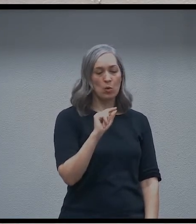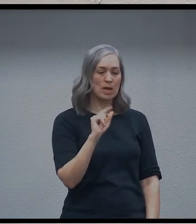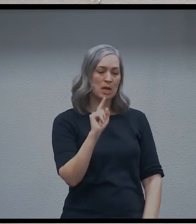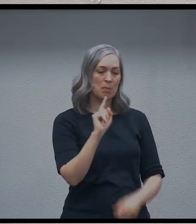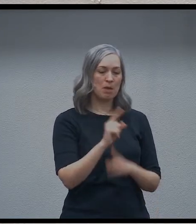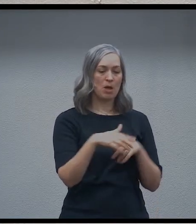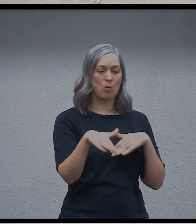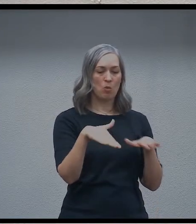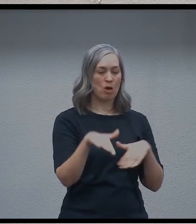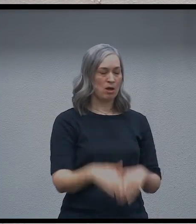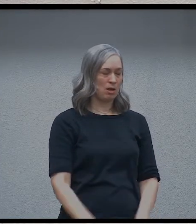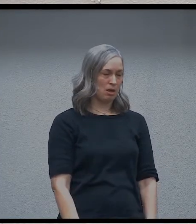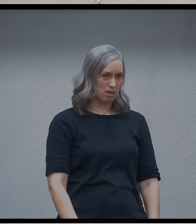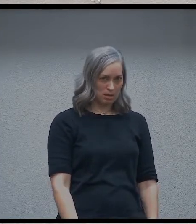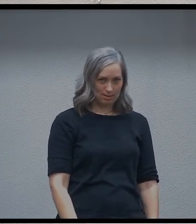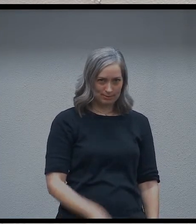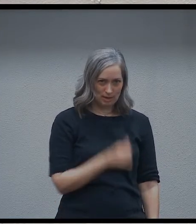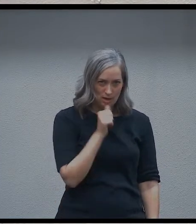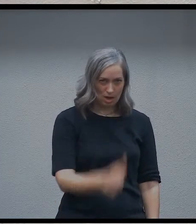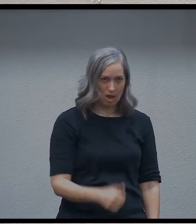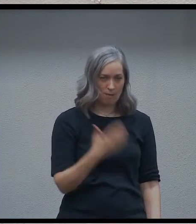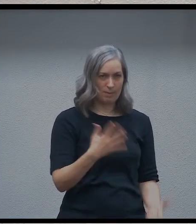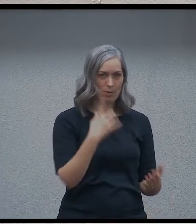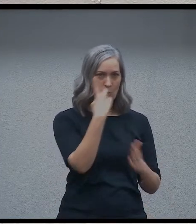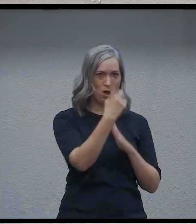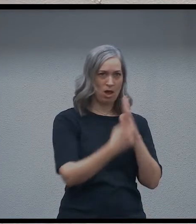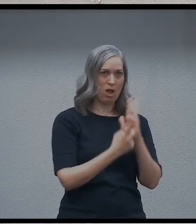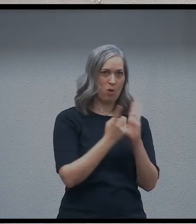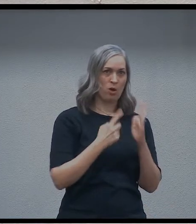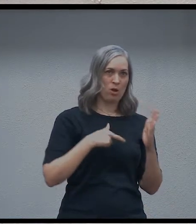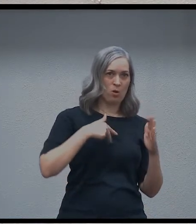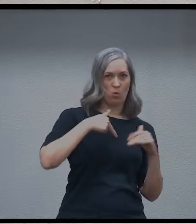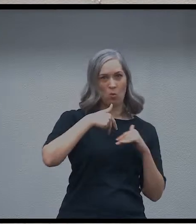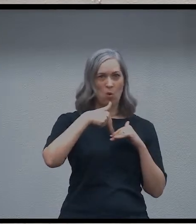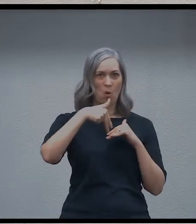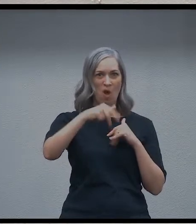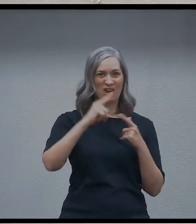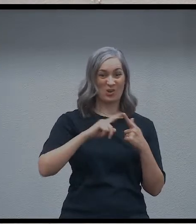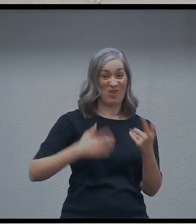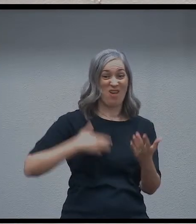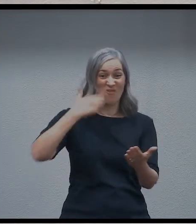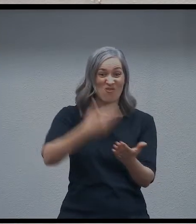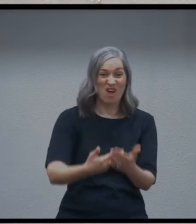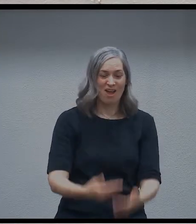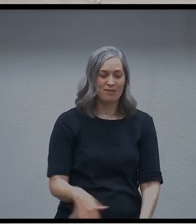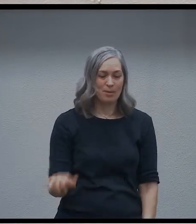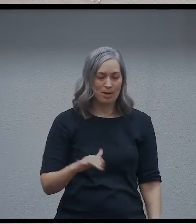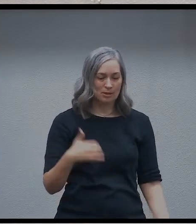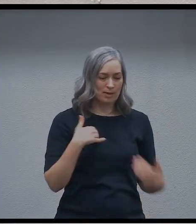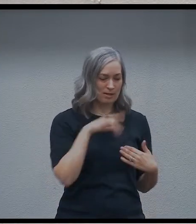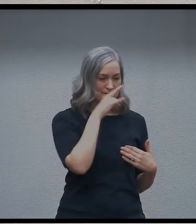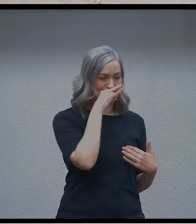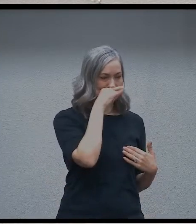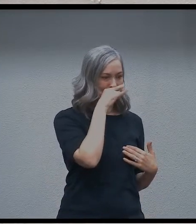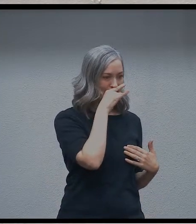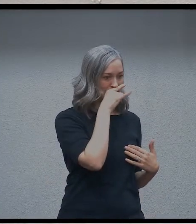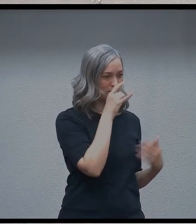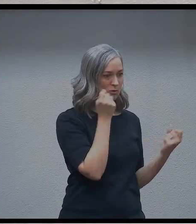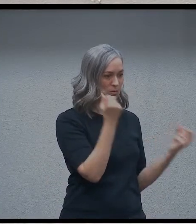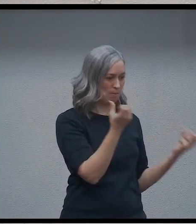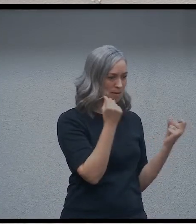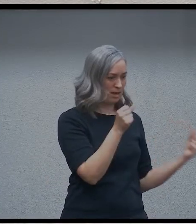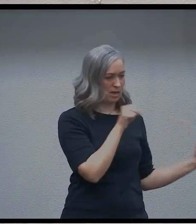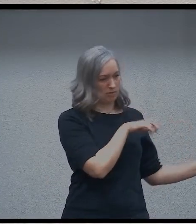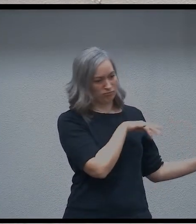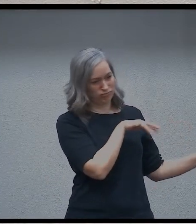It was more than 20 minutes. I think it was close to an hour walk there. But that's also because of the kids, because there's so many, and because there's so